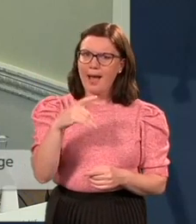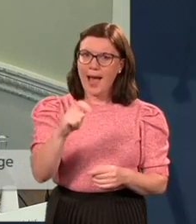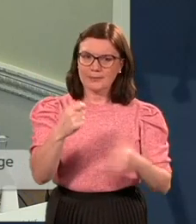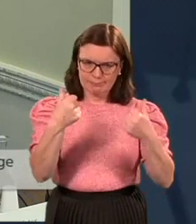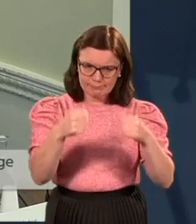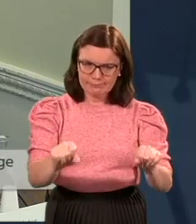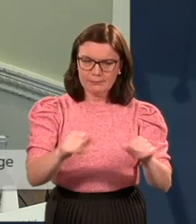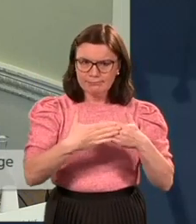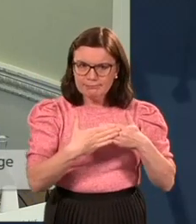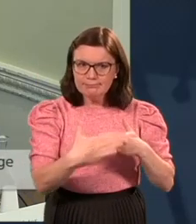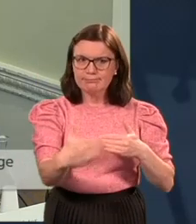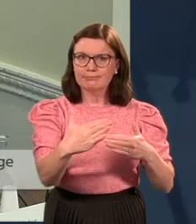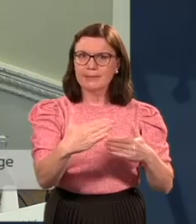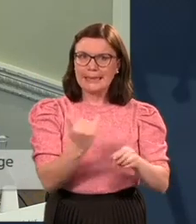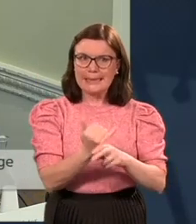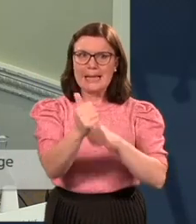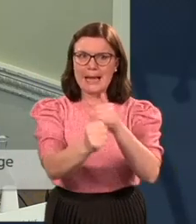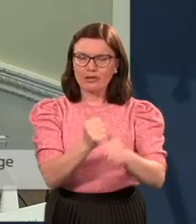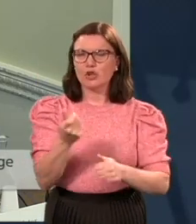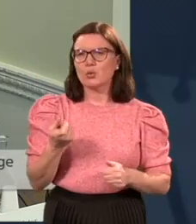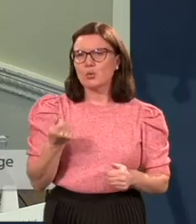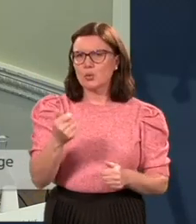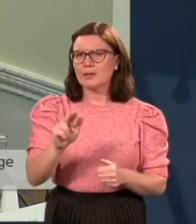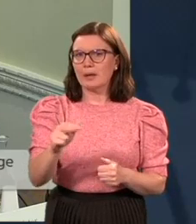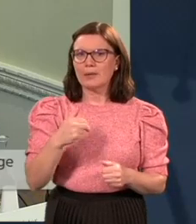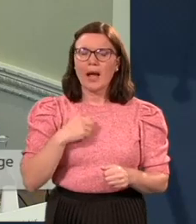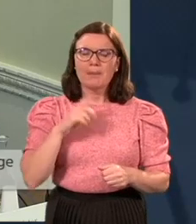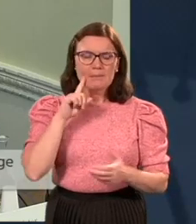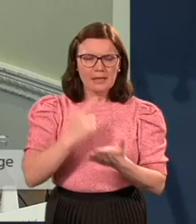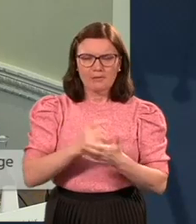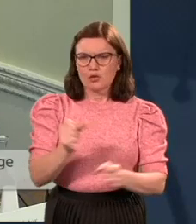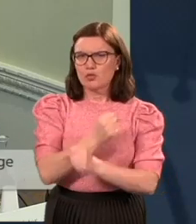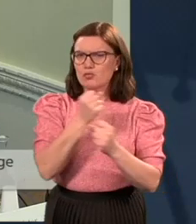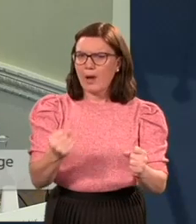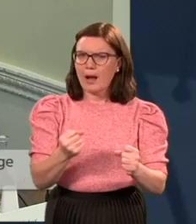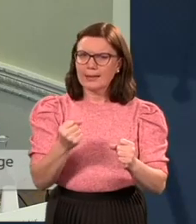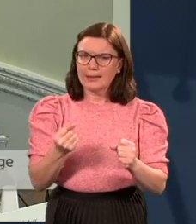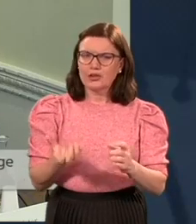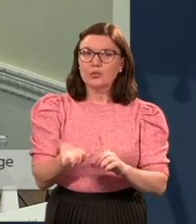as possible. I believe strongly in the goal of the ISL users to